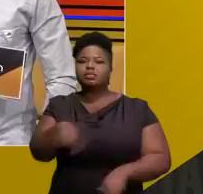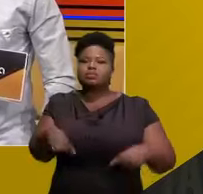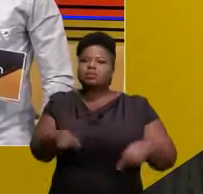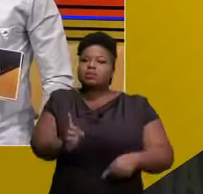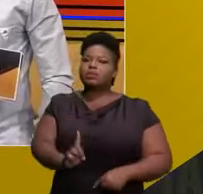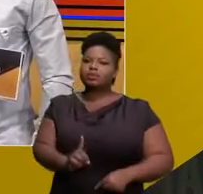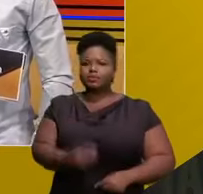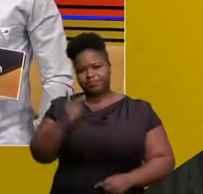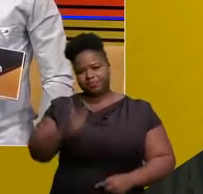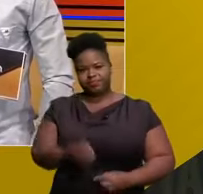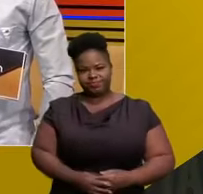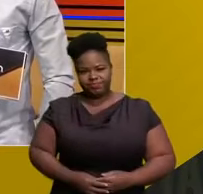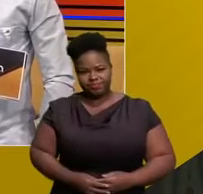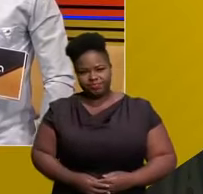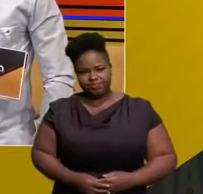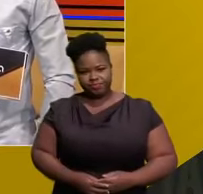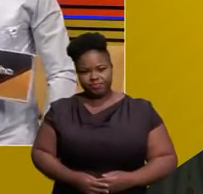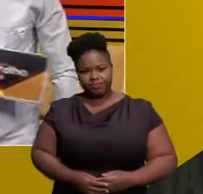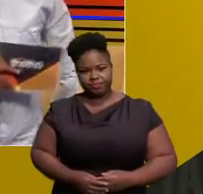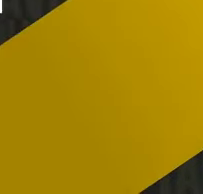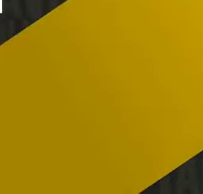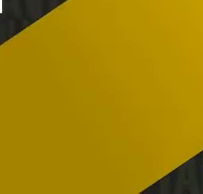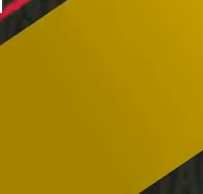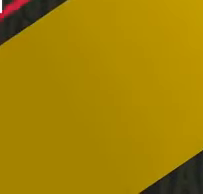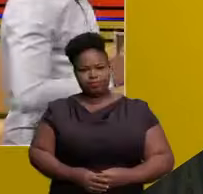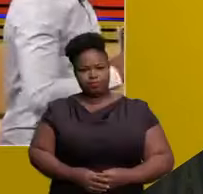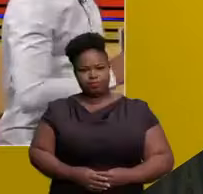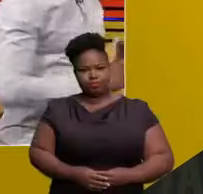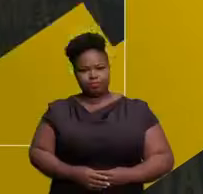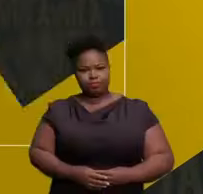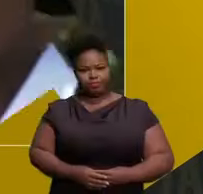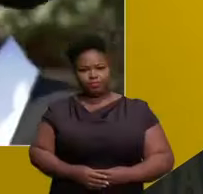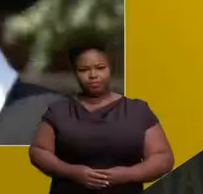Let's go and see what they had to say.